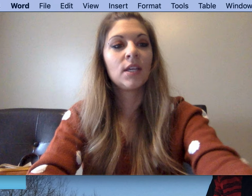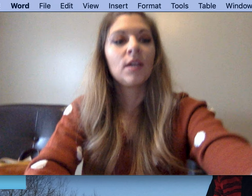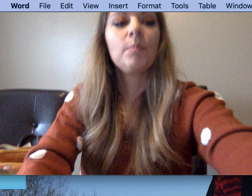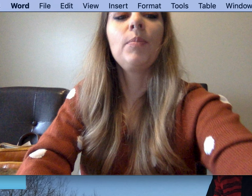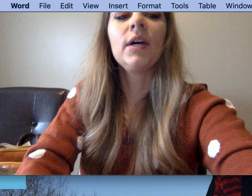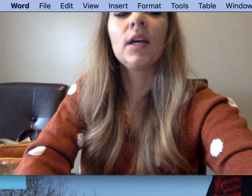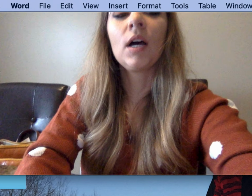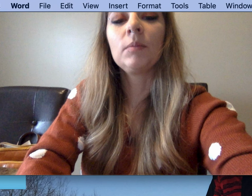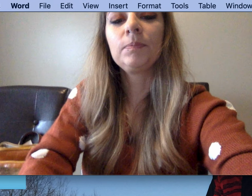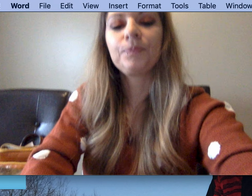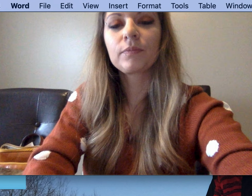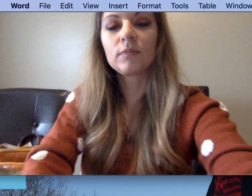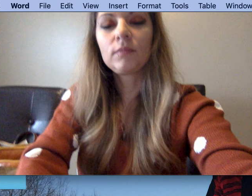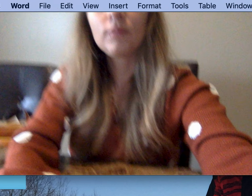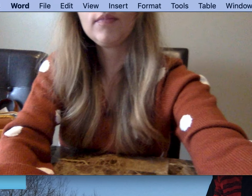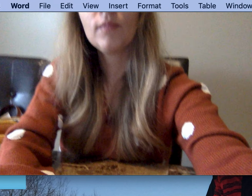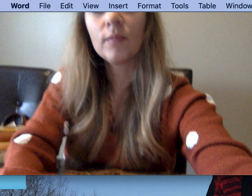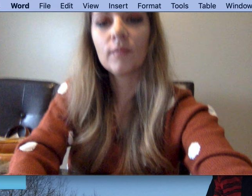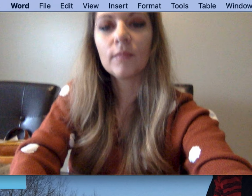redundant, but